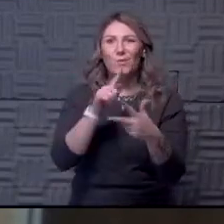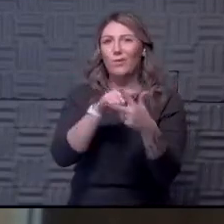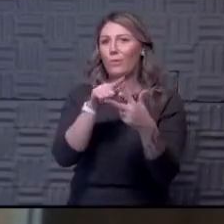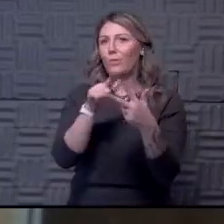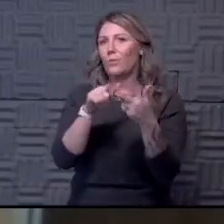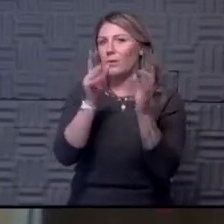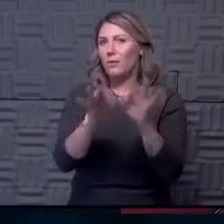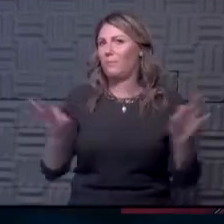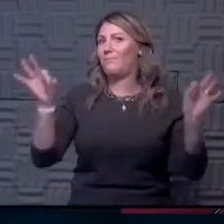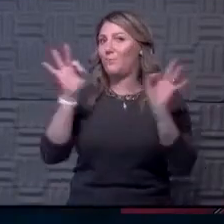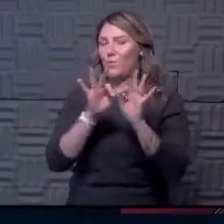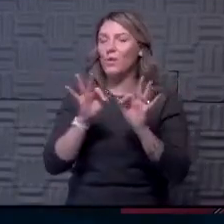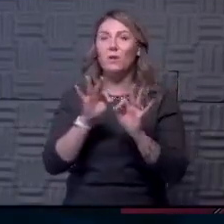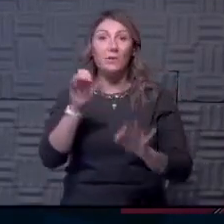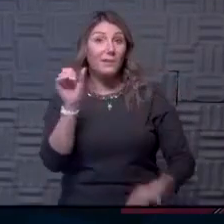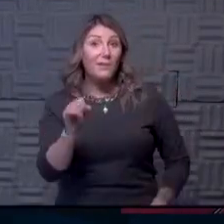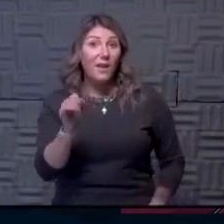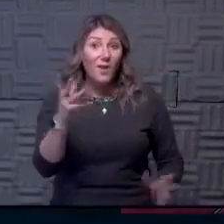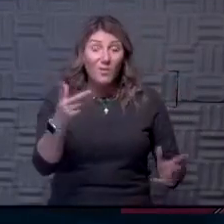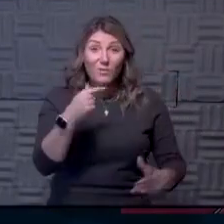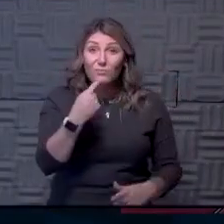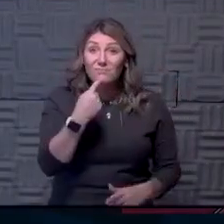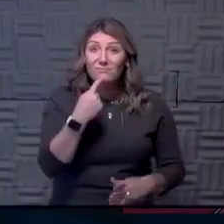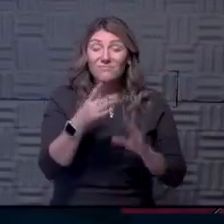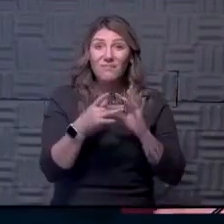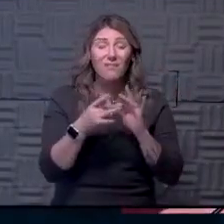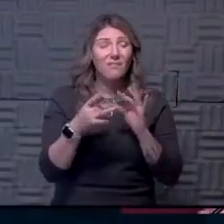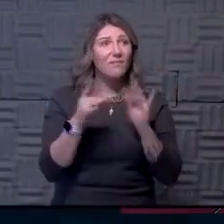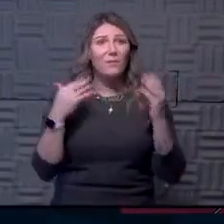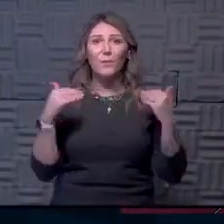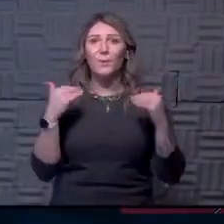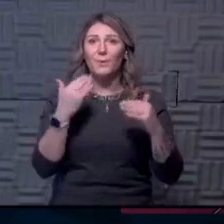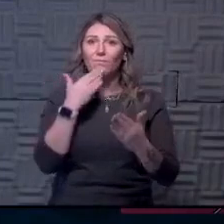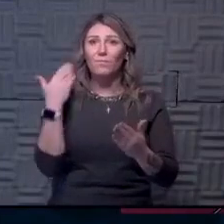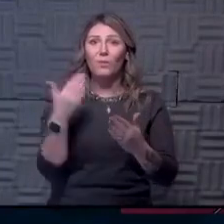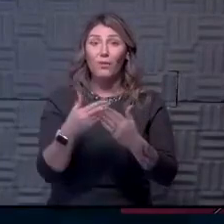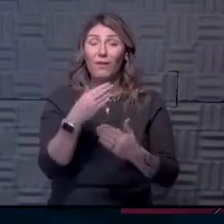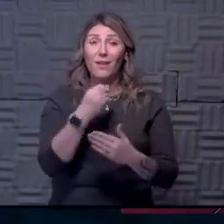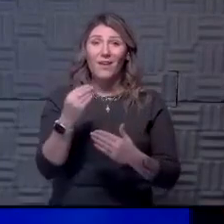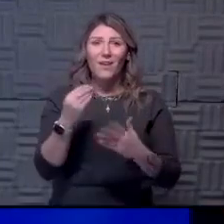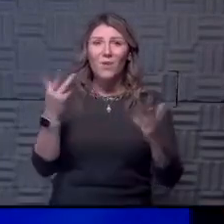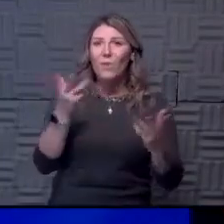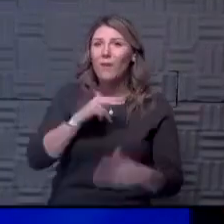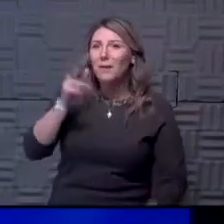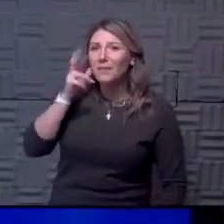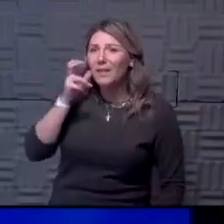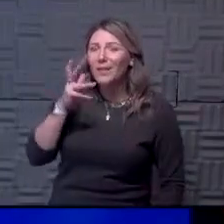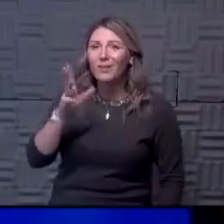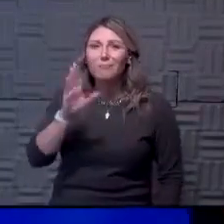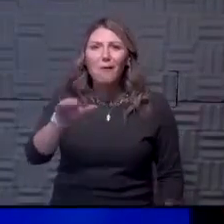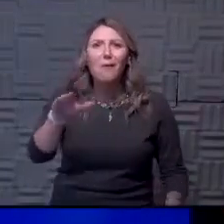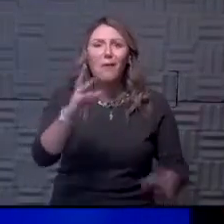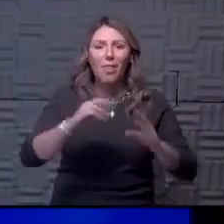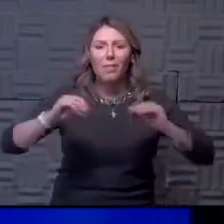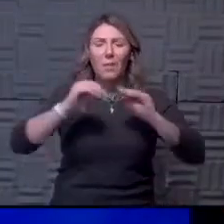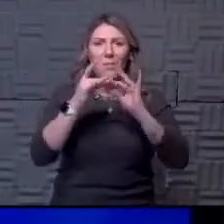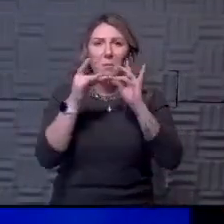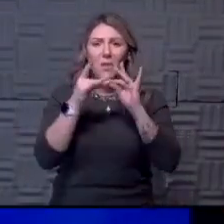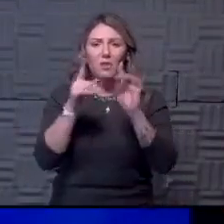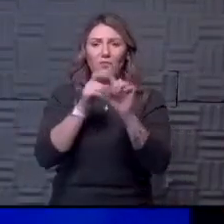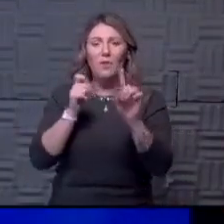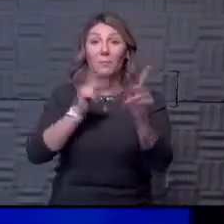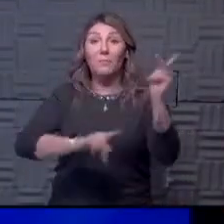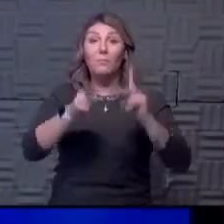forward. Yeah, I think what you guys have said is really good. And Dana, I think what I'm hearing is, gosh, the more messages that come from people